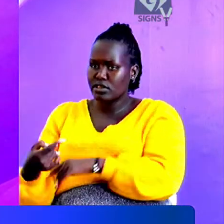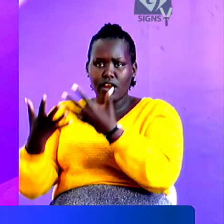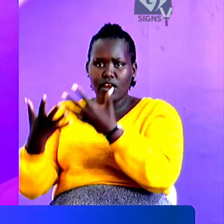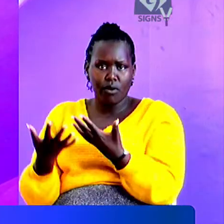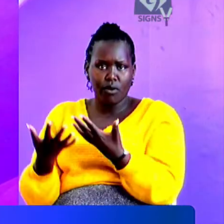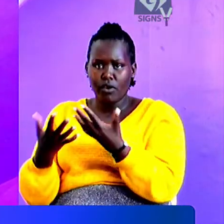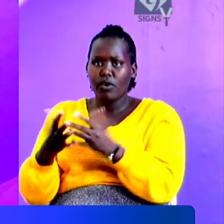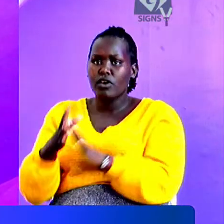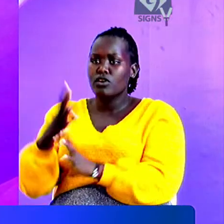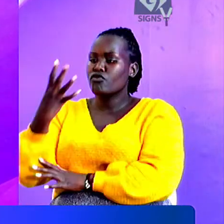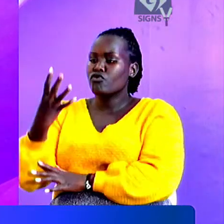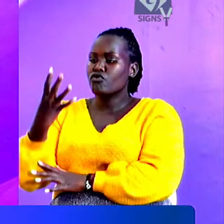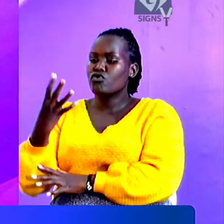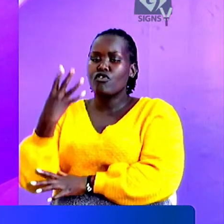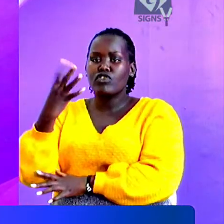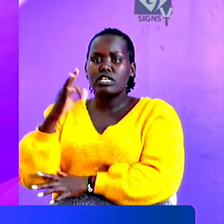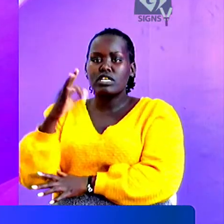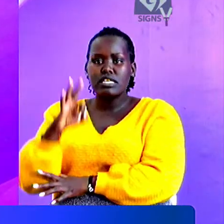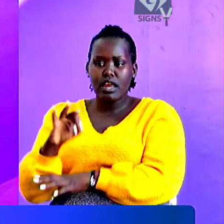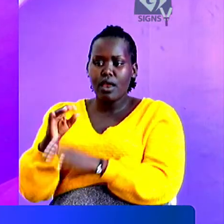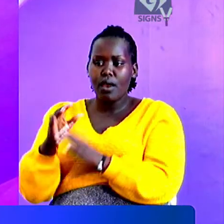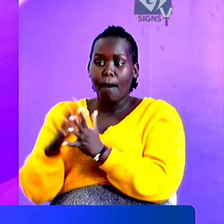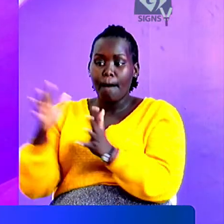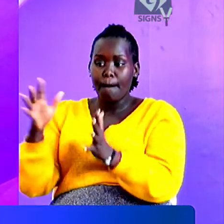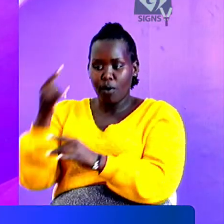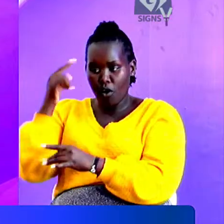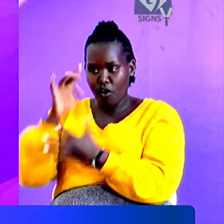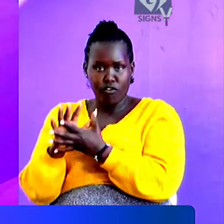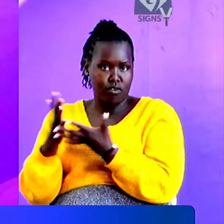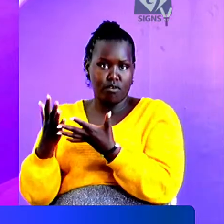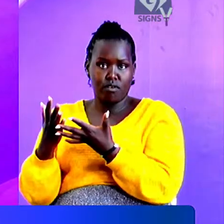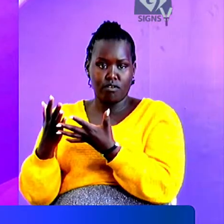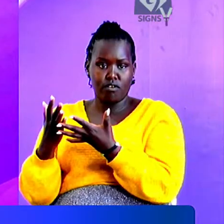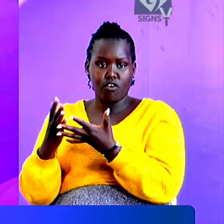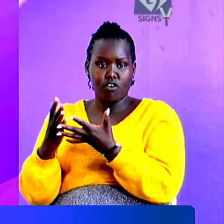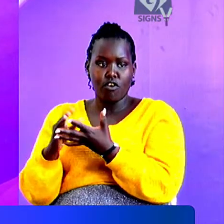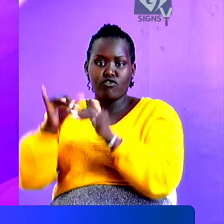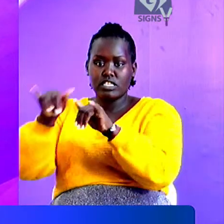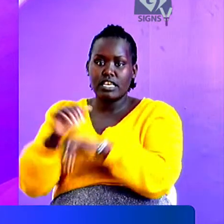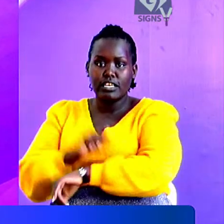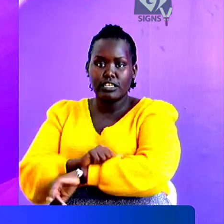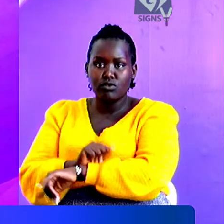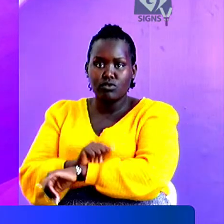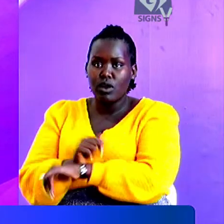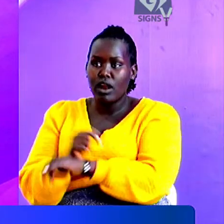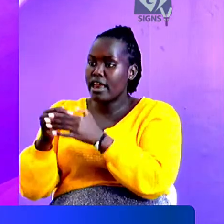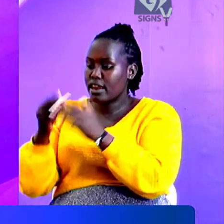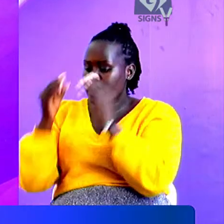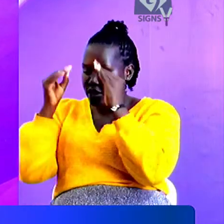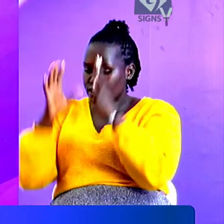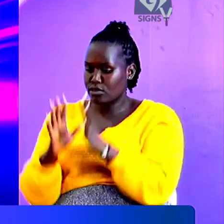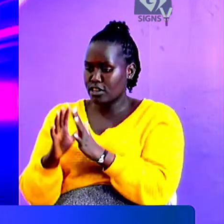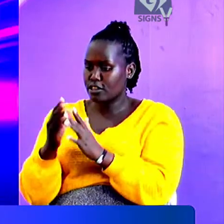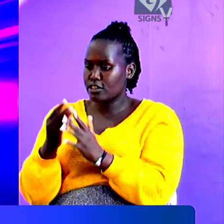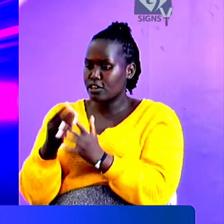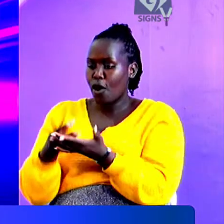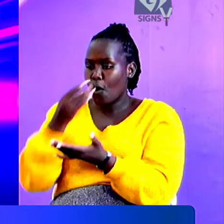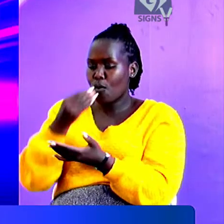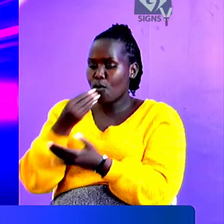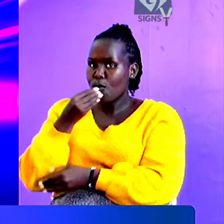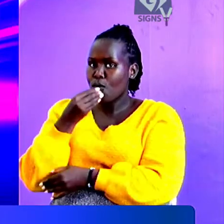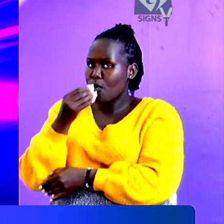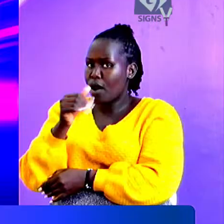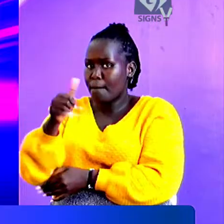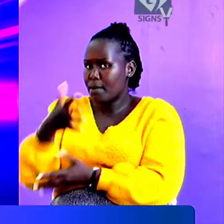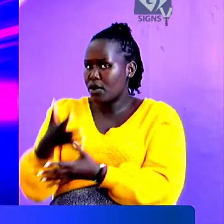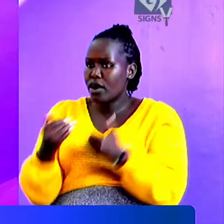get 43,000 more for accommodation and this student has not eaten, right? And that same child has other siblings who are